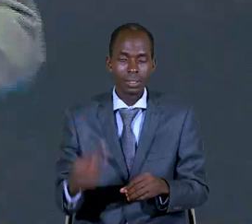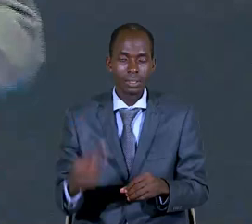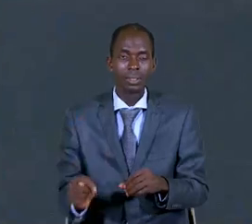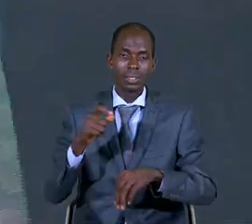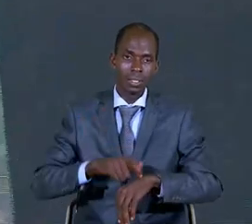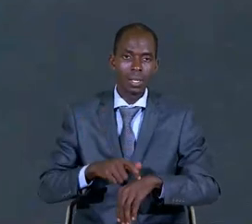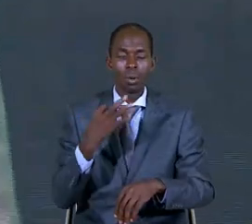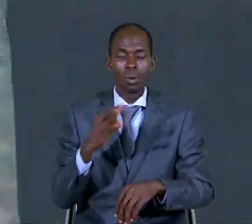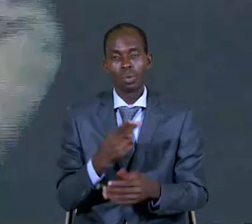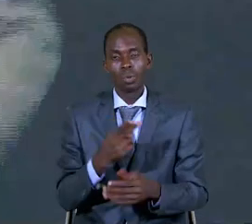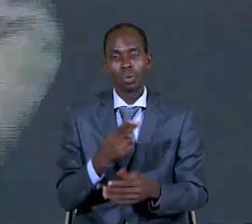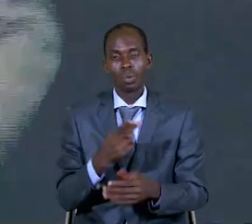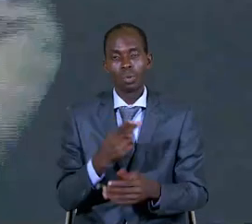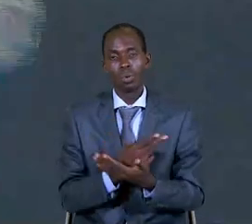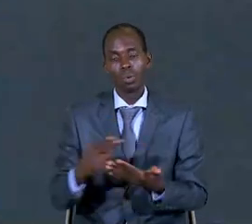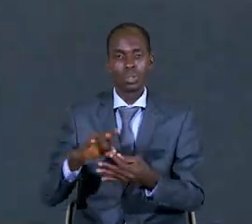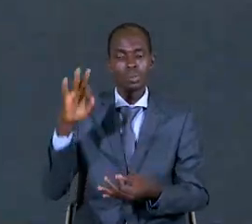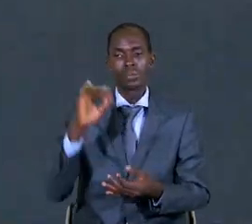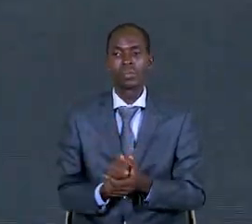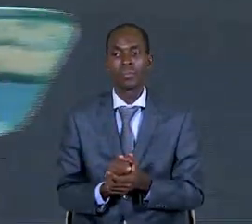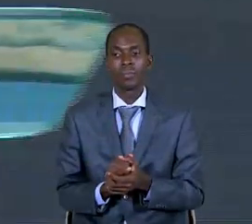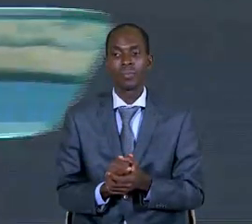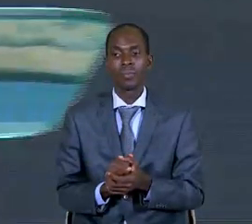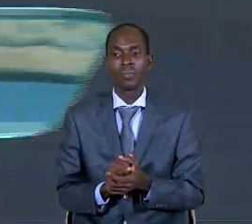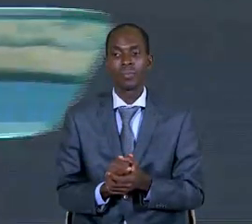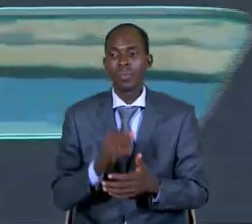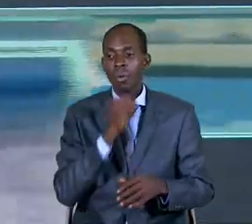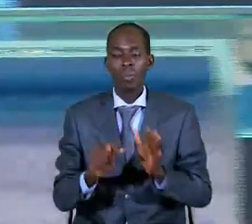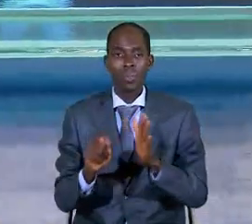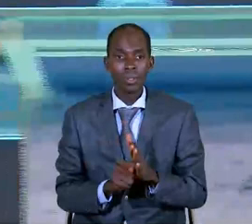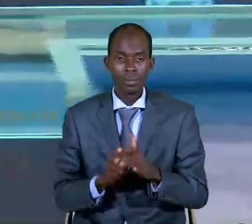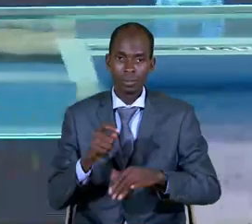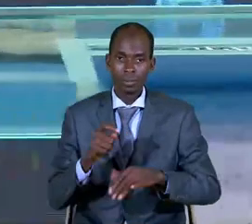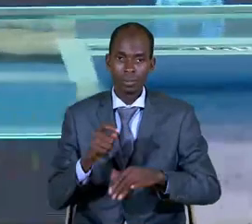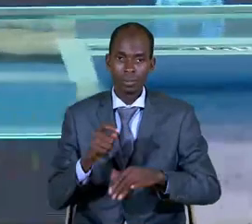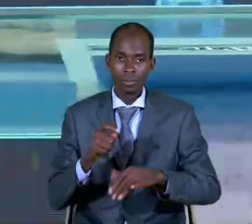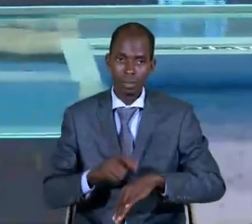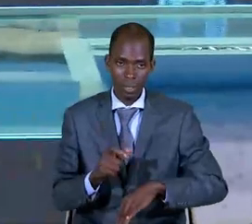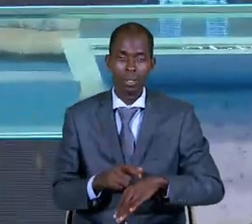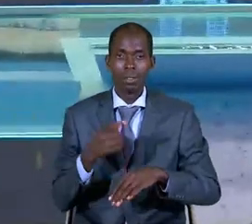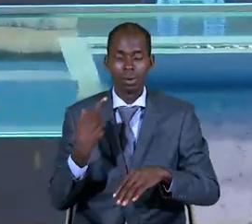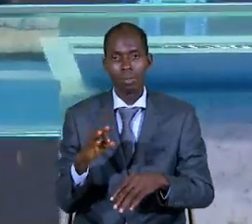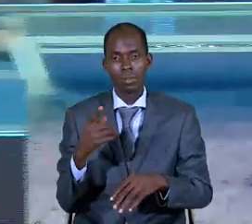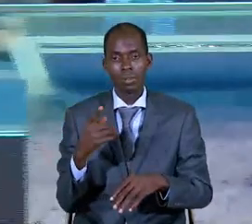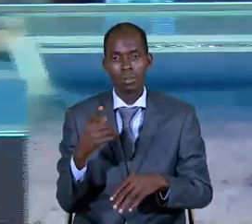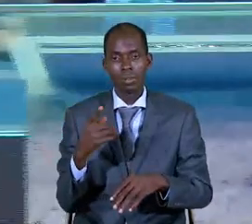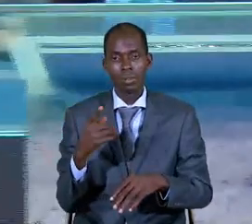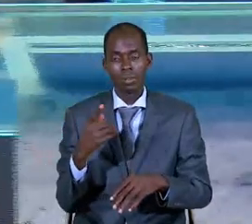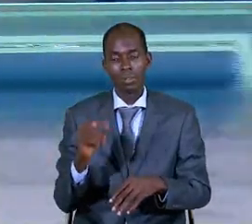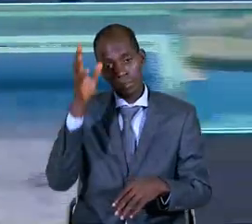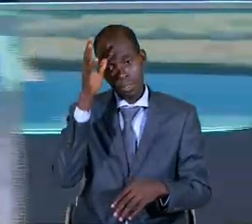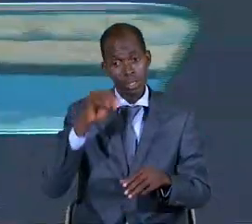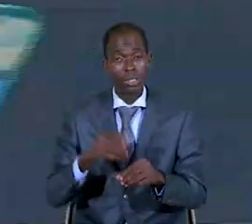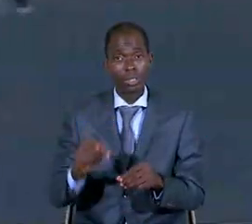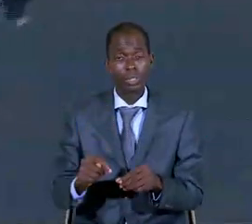dispensation of the Holy Ghost. Old Testament dispensation of the Father. In the